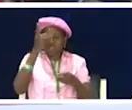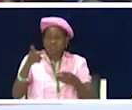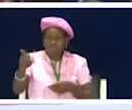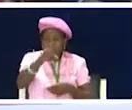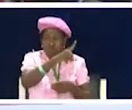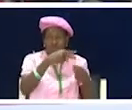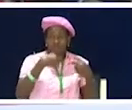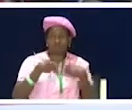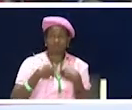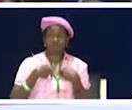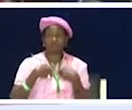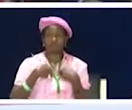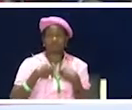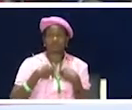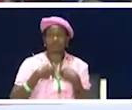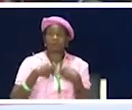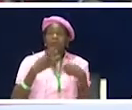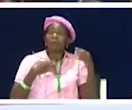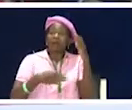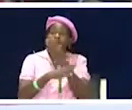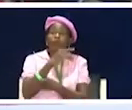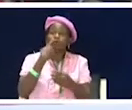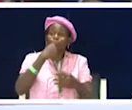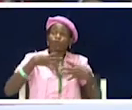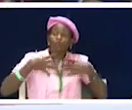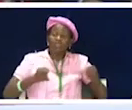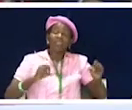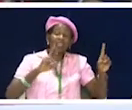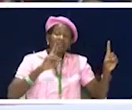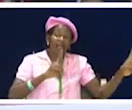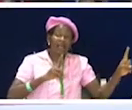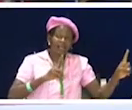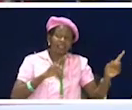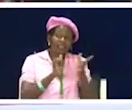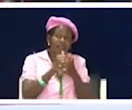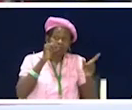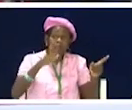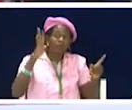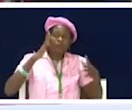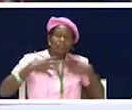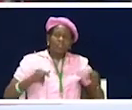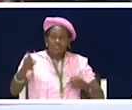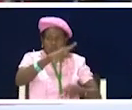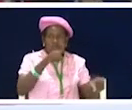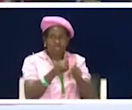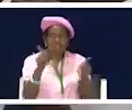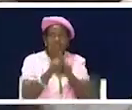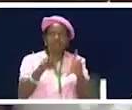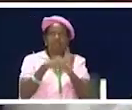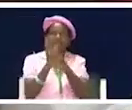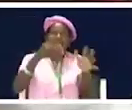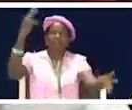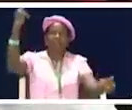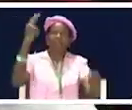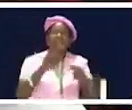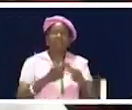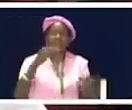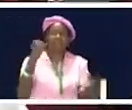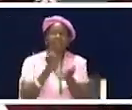carrying, my God who healed her will heal you also.